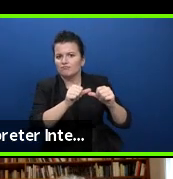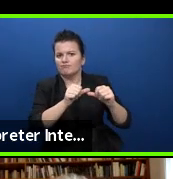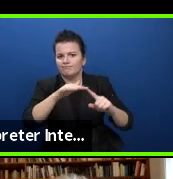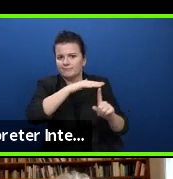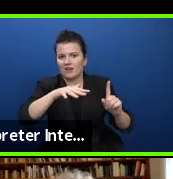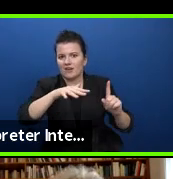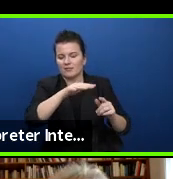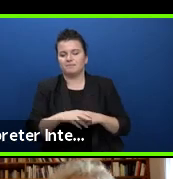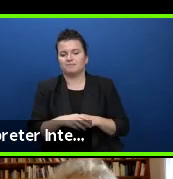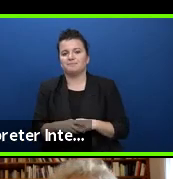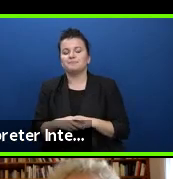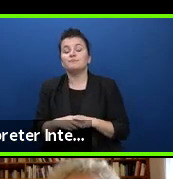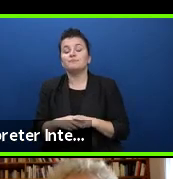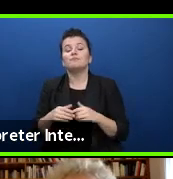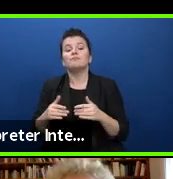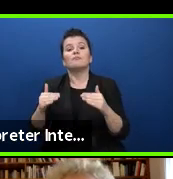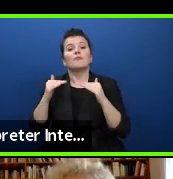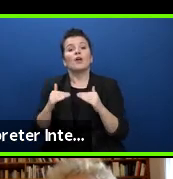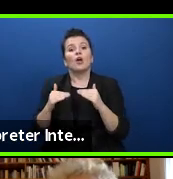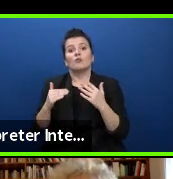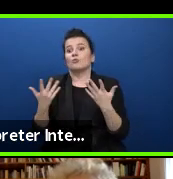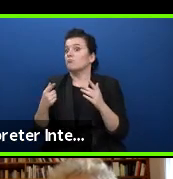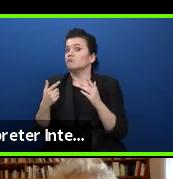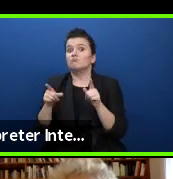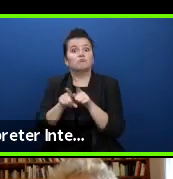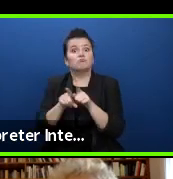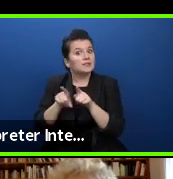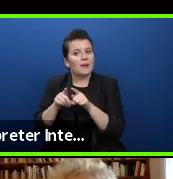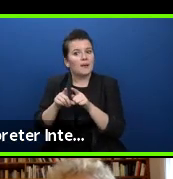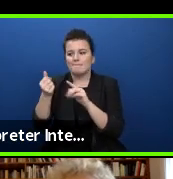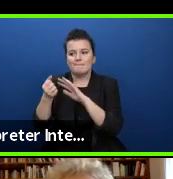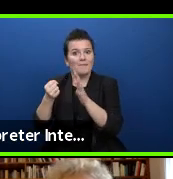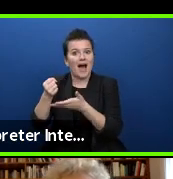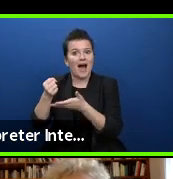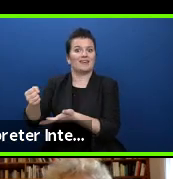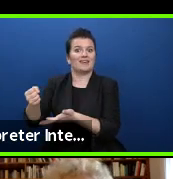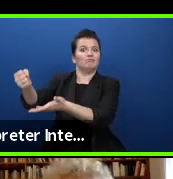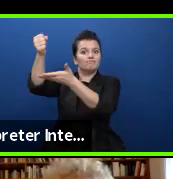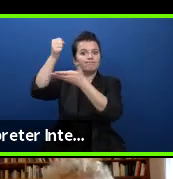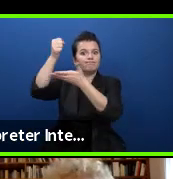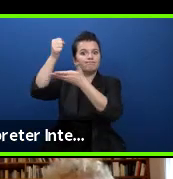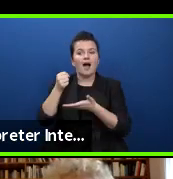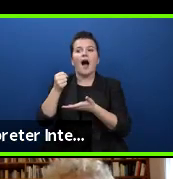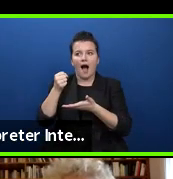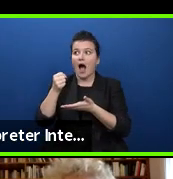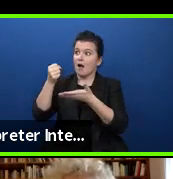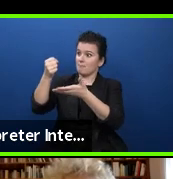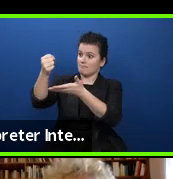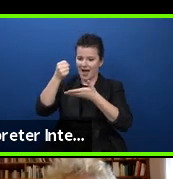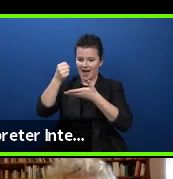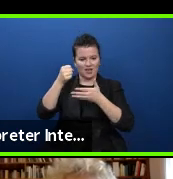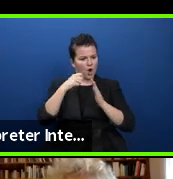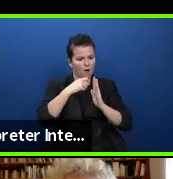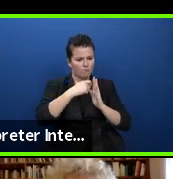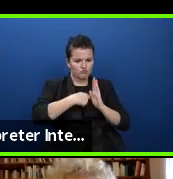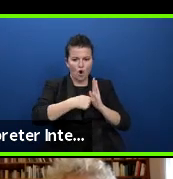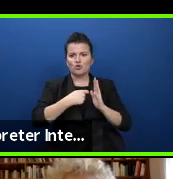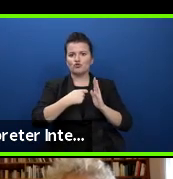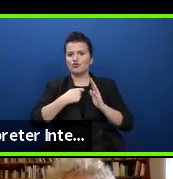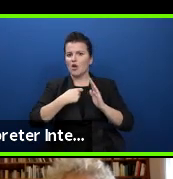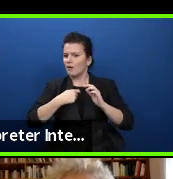to basically take the existing grant and adapt it to the situation, tailor it to the existing projects and processes